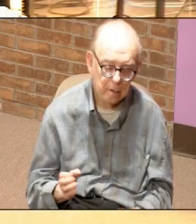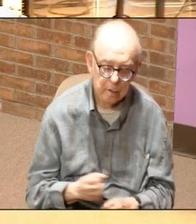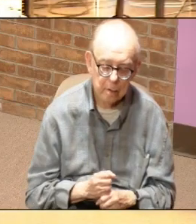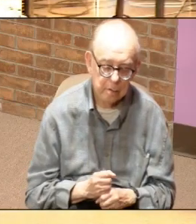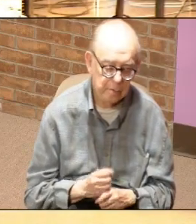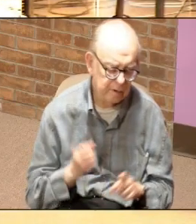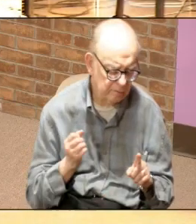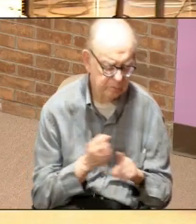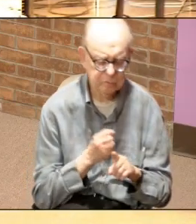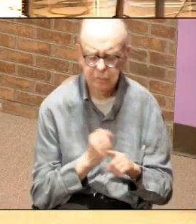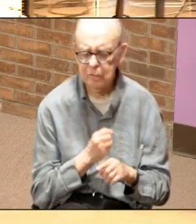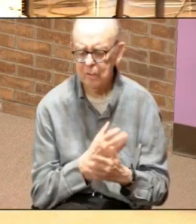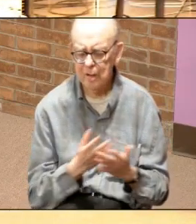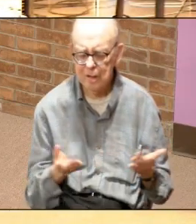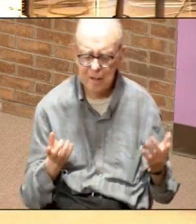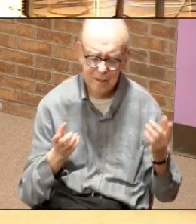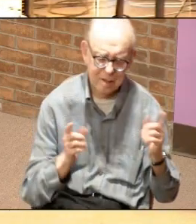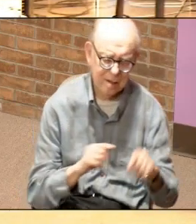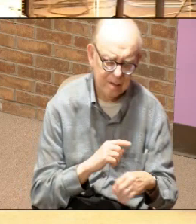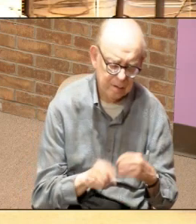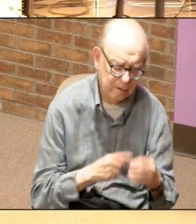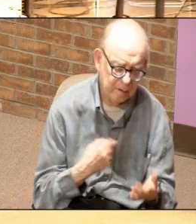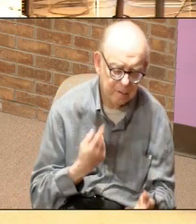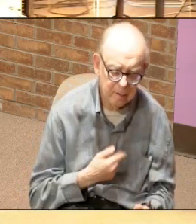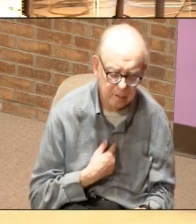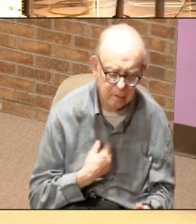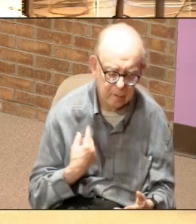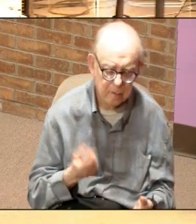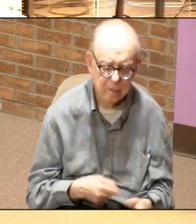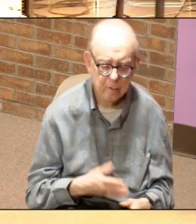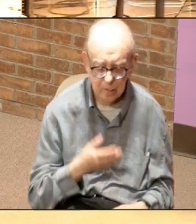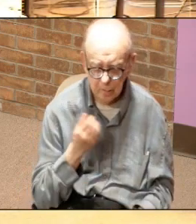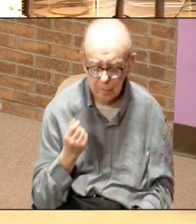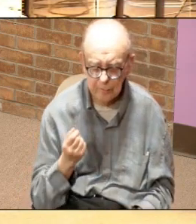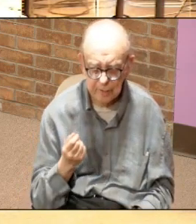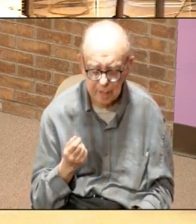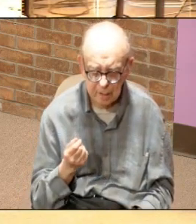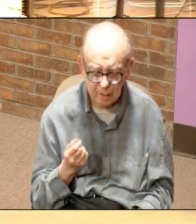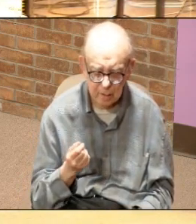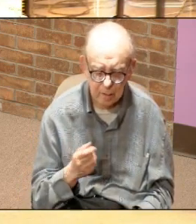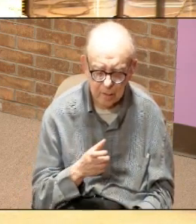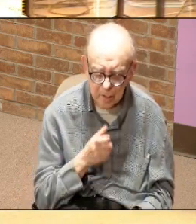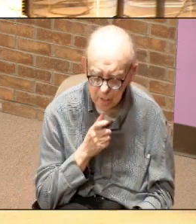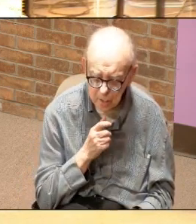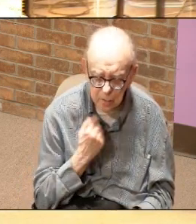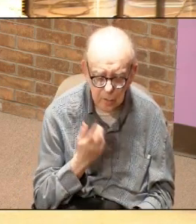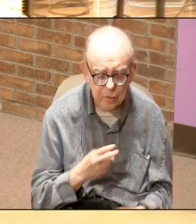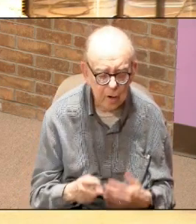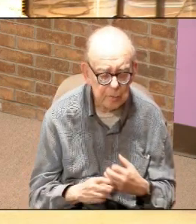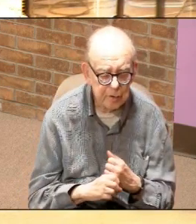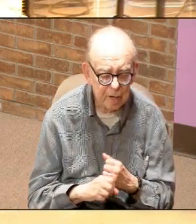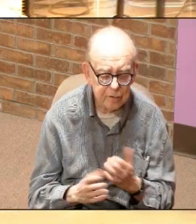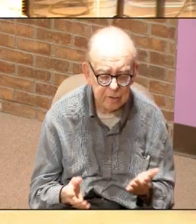so bombarded with everything going on around about us when we forget who's our protection.